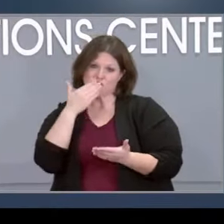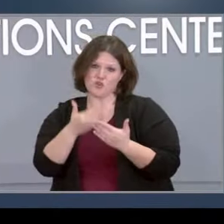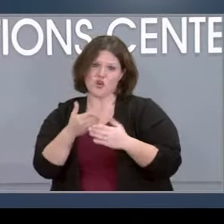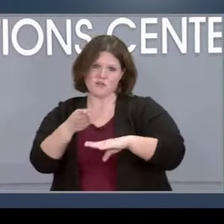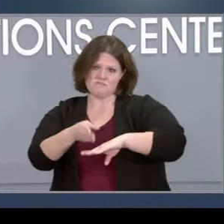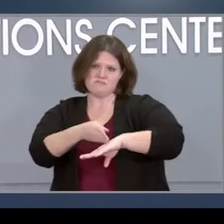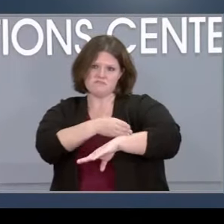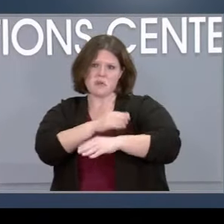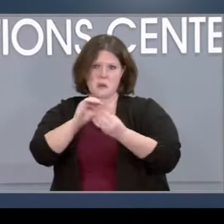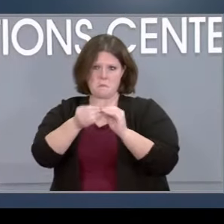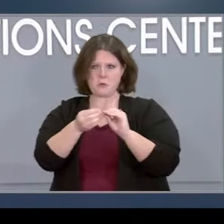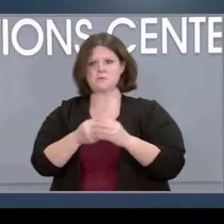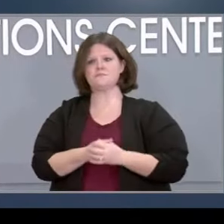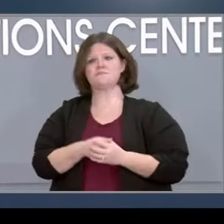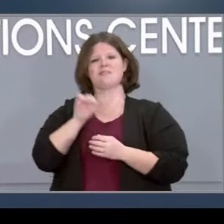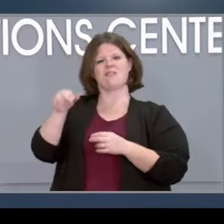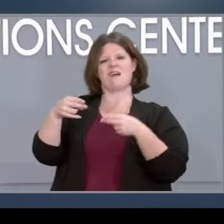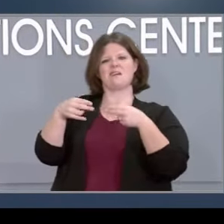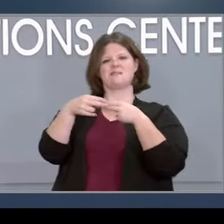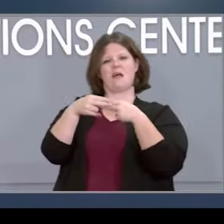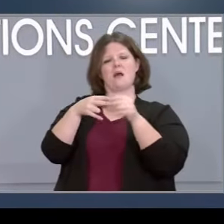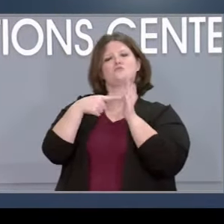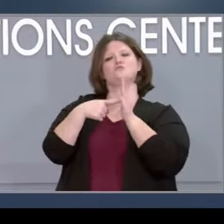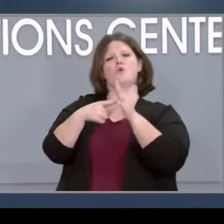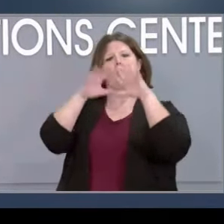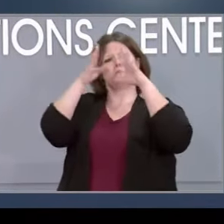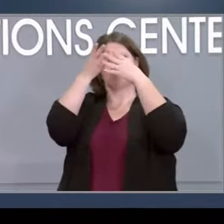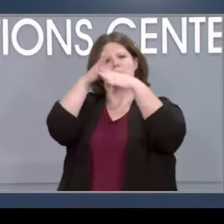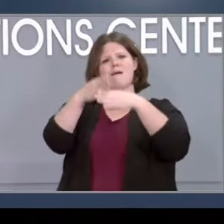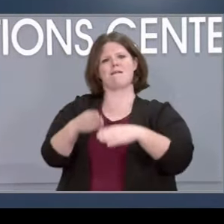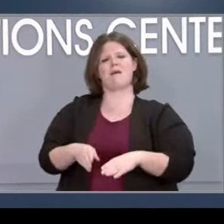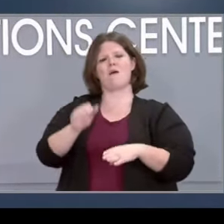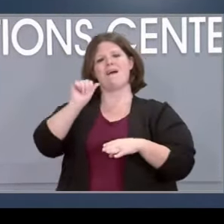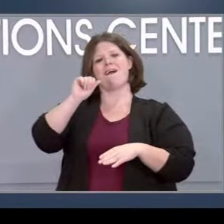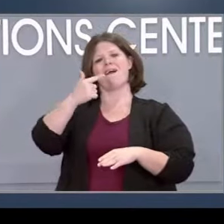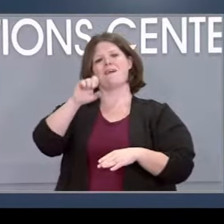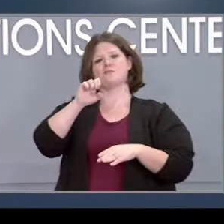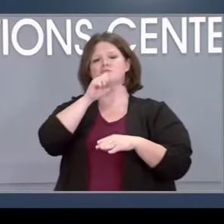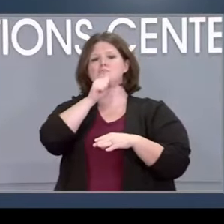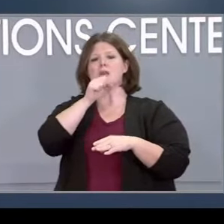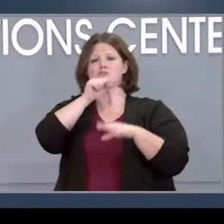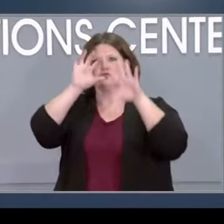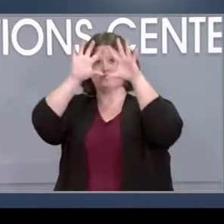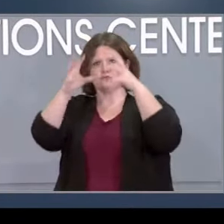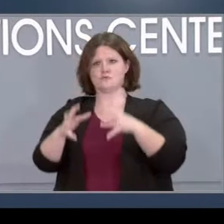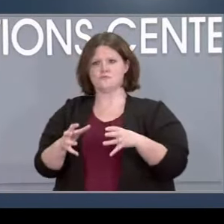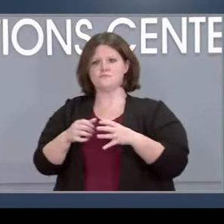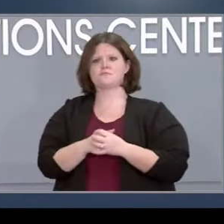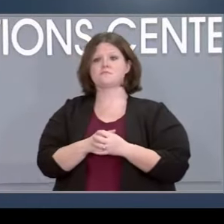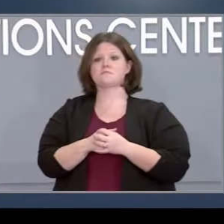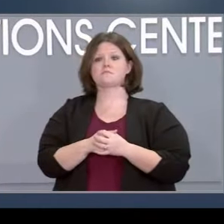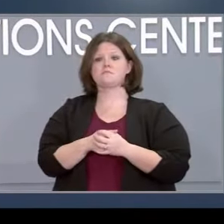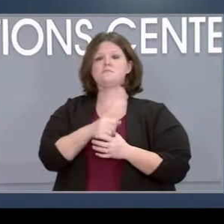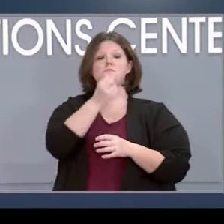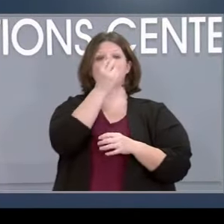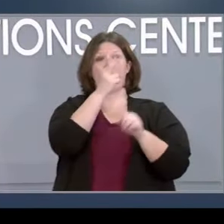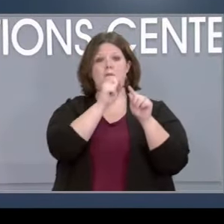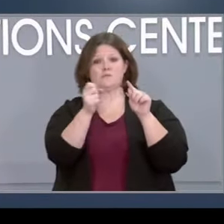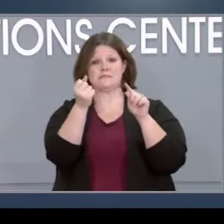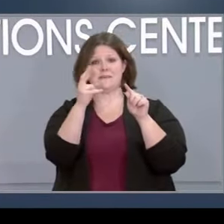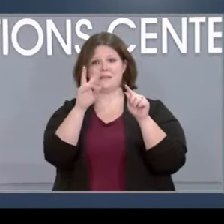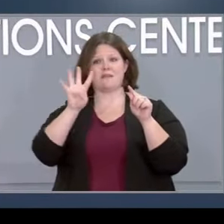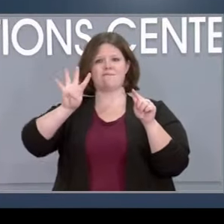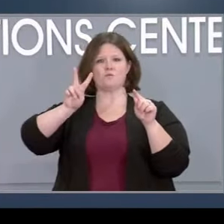of the population fully vaccinated by age groups. And you can see that only 42% of children ages 12 to